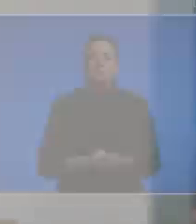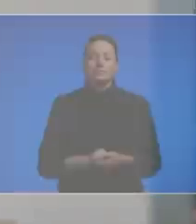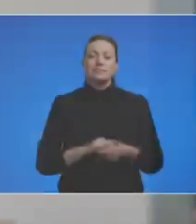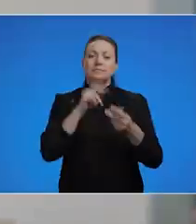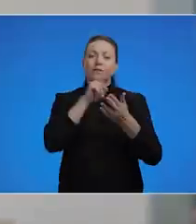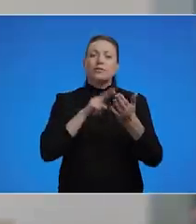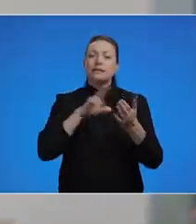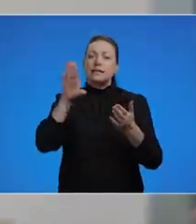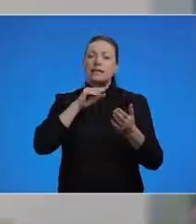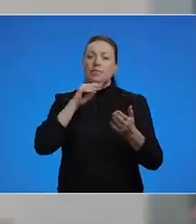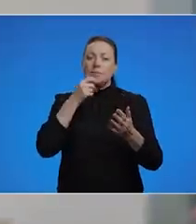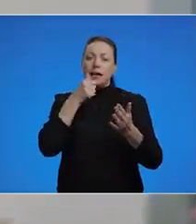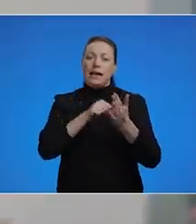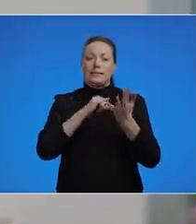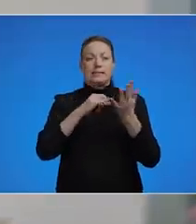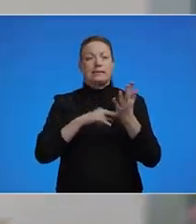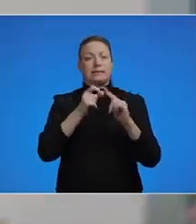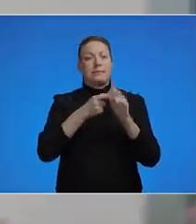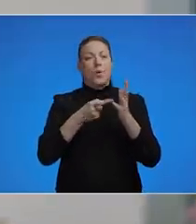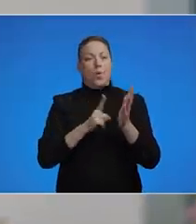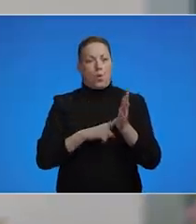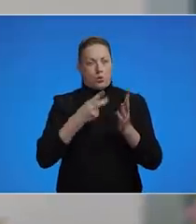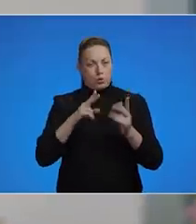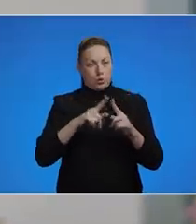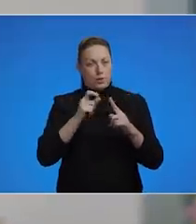A reading from the letter of St. Paul to the Ephesians.